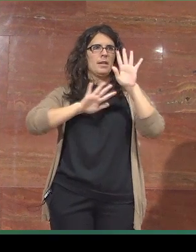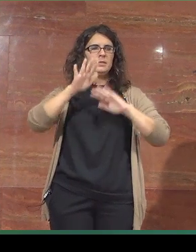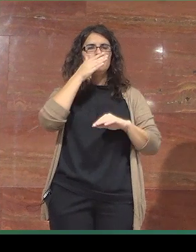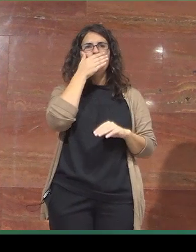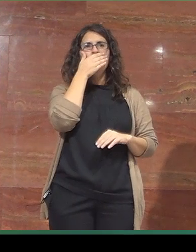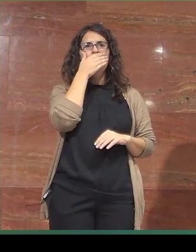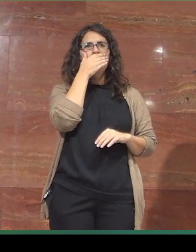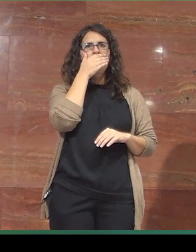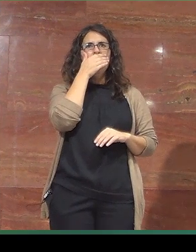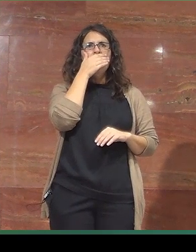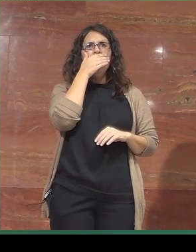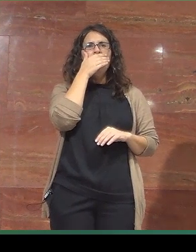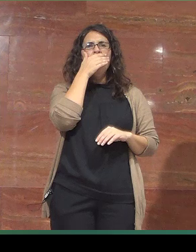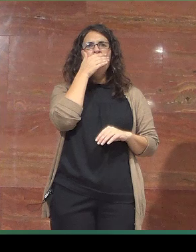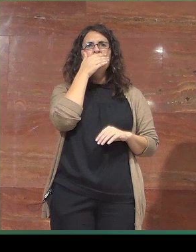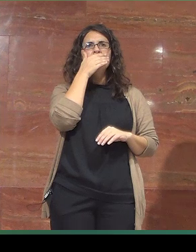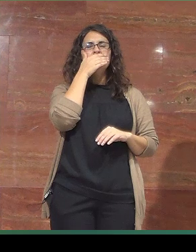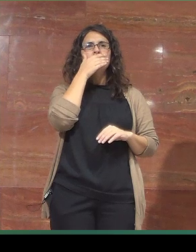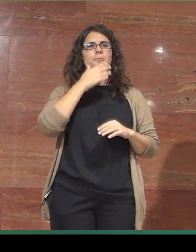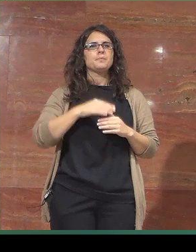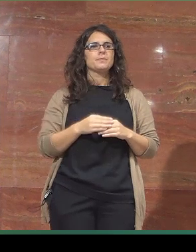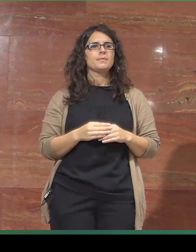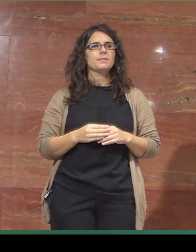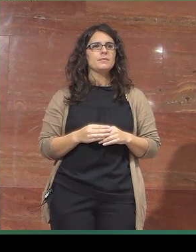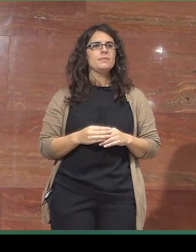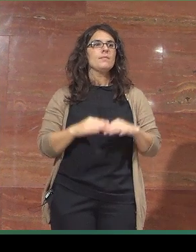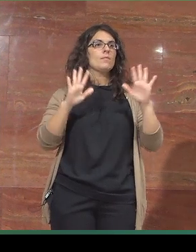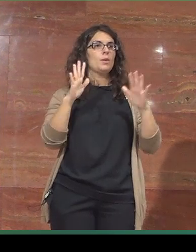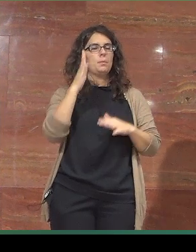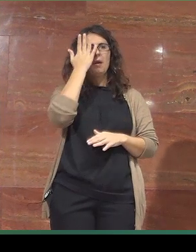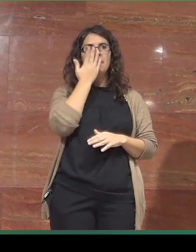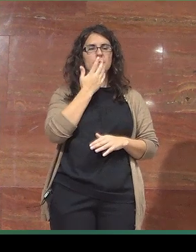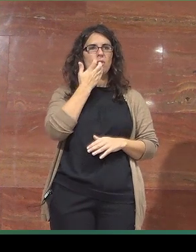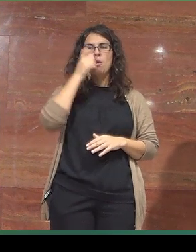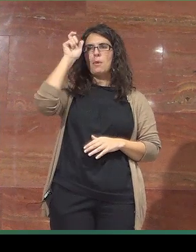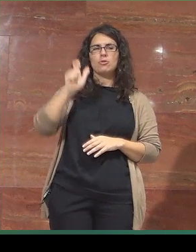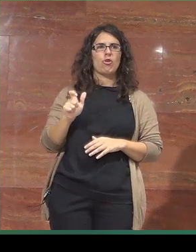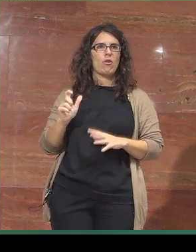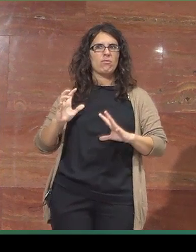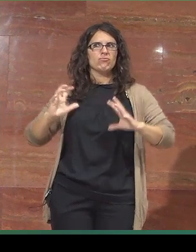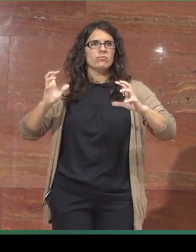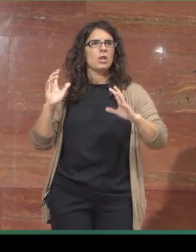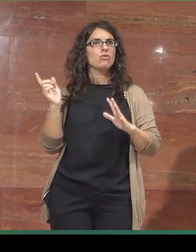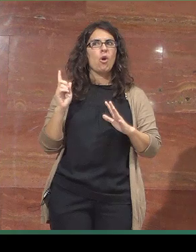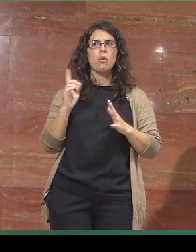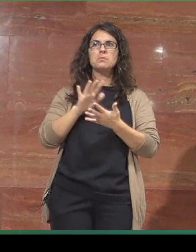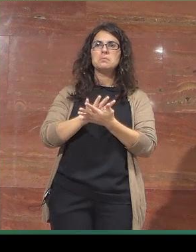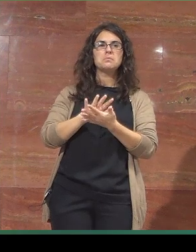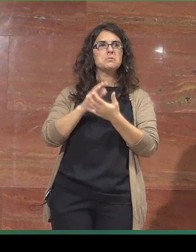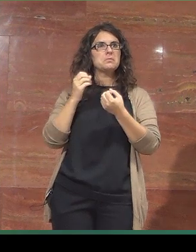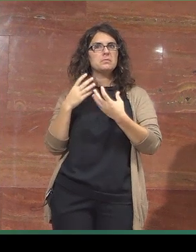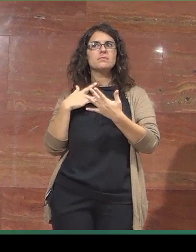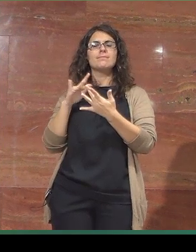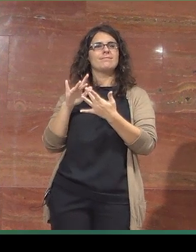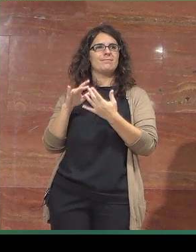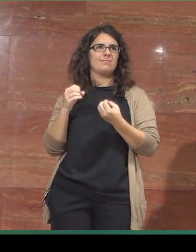somebody starts with a brutality and you stop with everything. And I think this element are very important. How